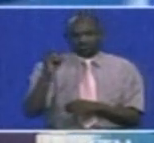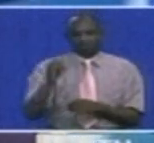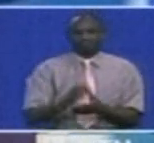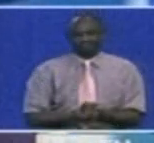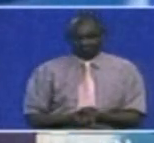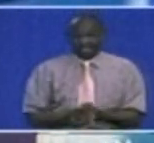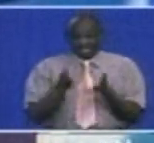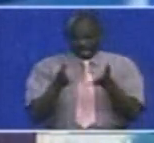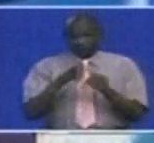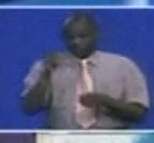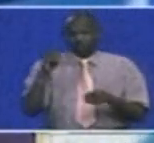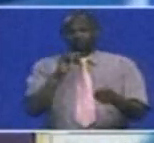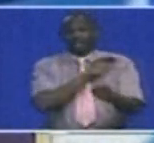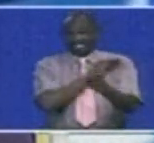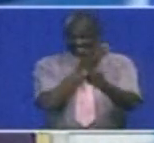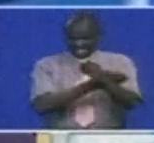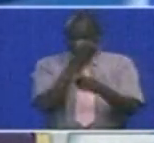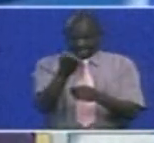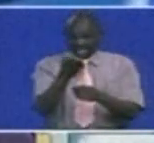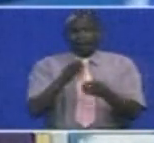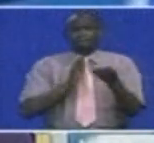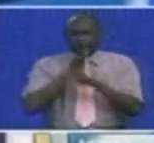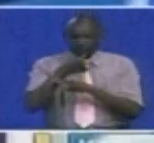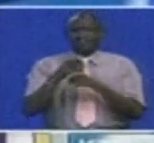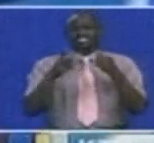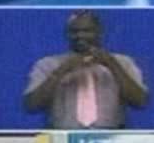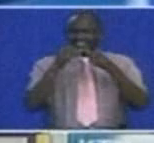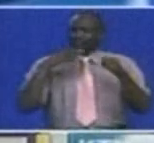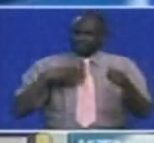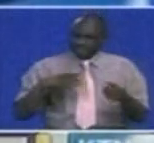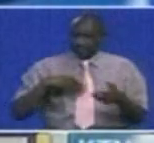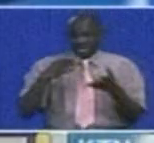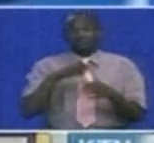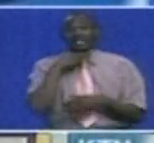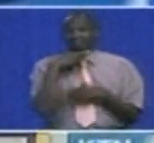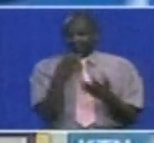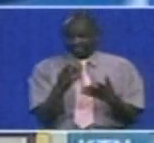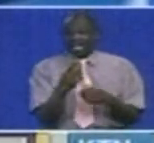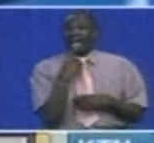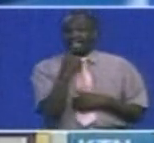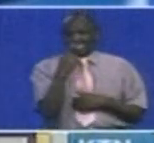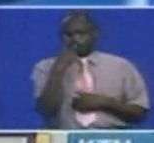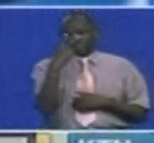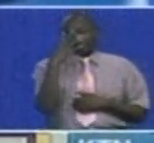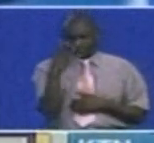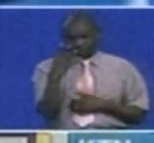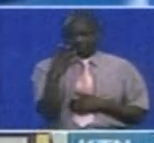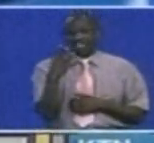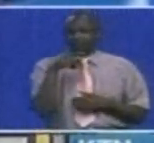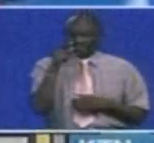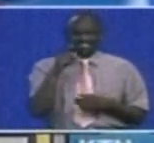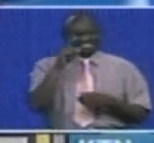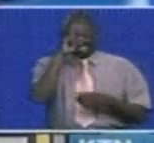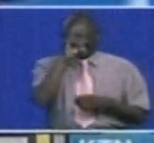Well, let's take you to Nigeria now, where more than 70 people have been killed, with 124 others nursing serious